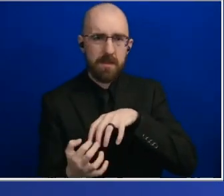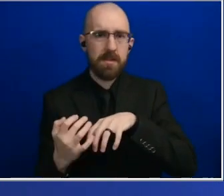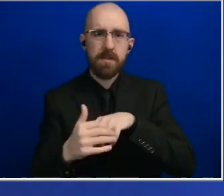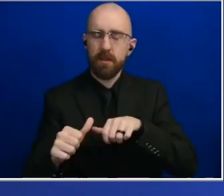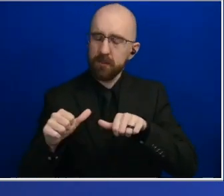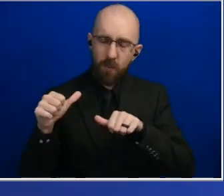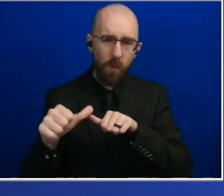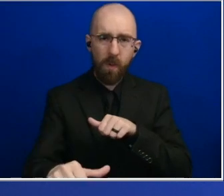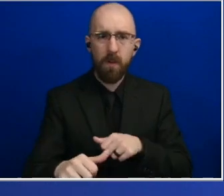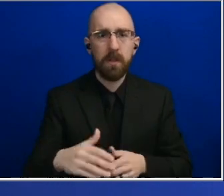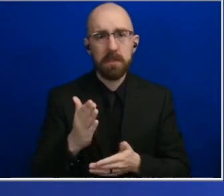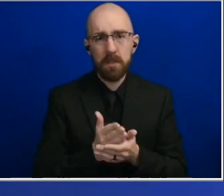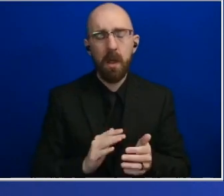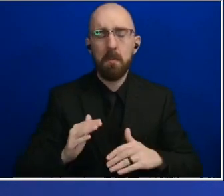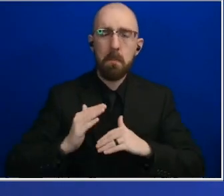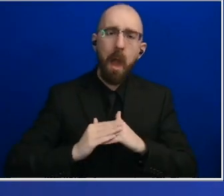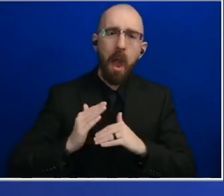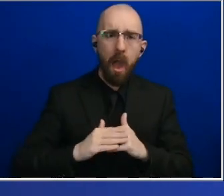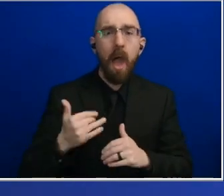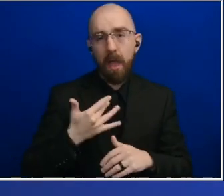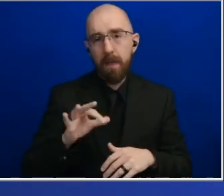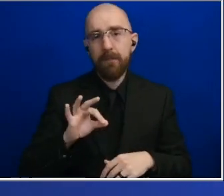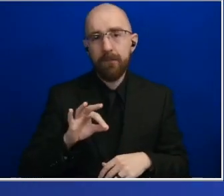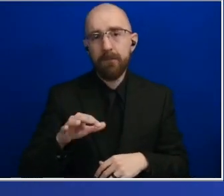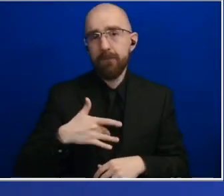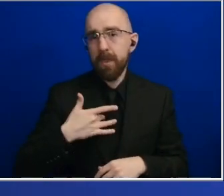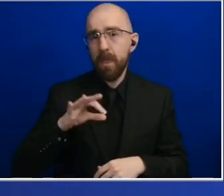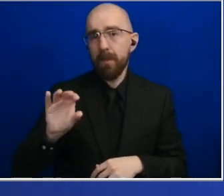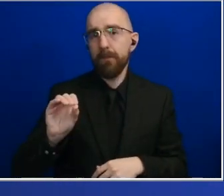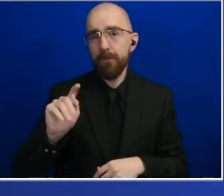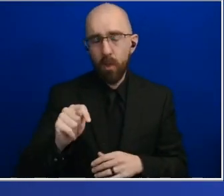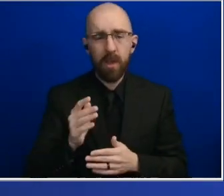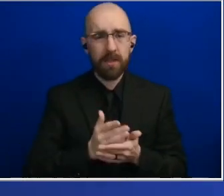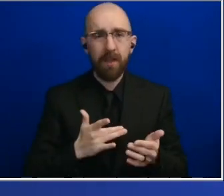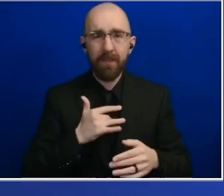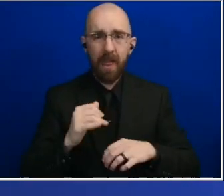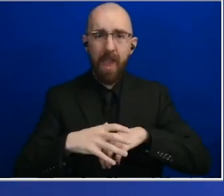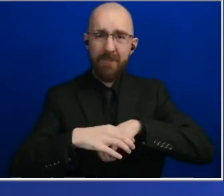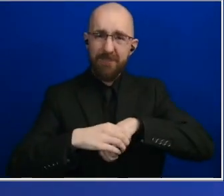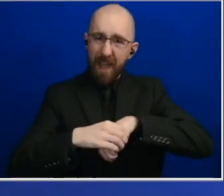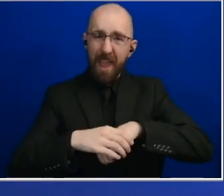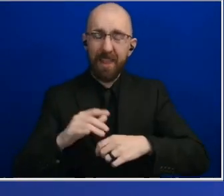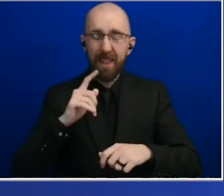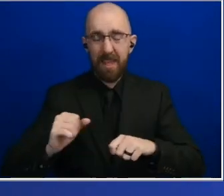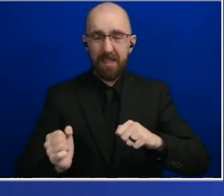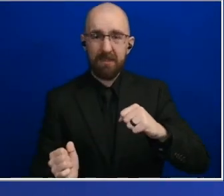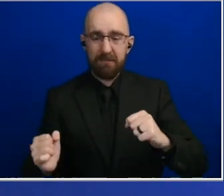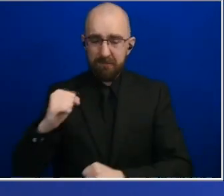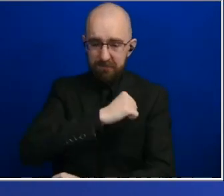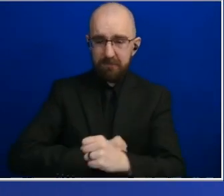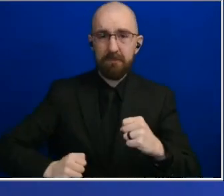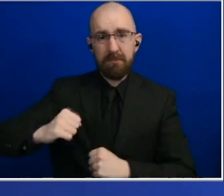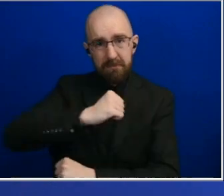say, "Yeah, I still feel my foot." And other people, it feels like it's in a vice, or I've heard, I've heard all kinds of descriptive ways of